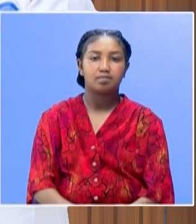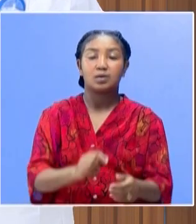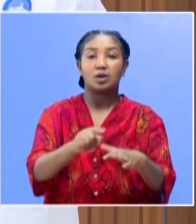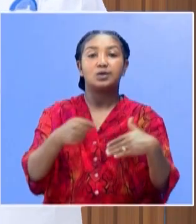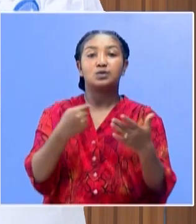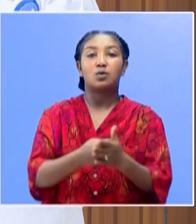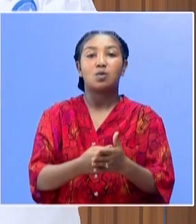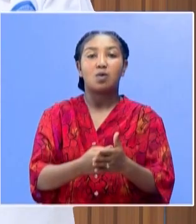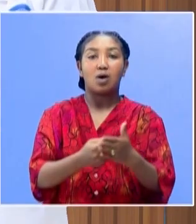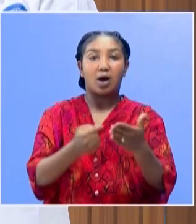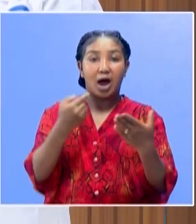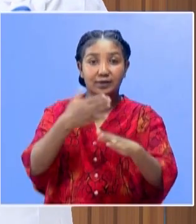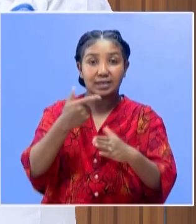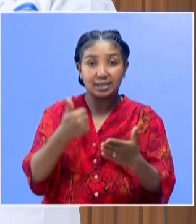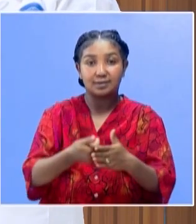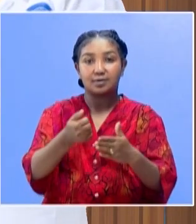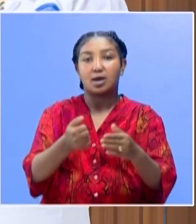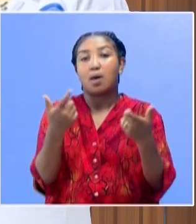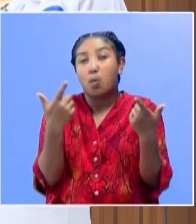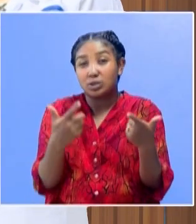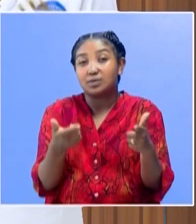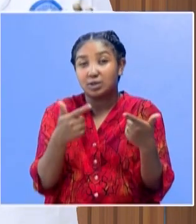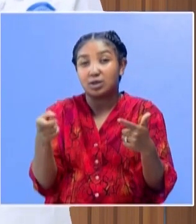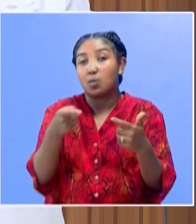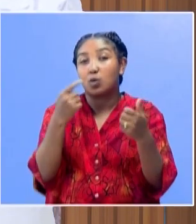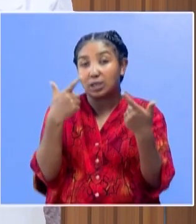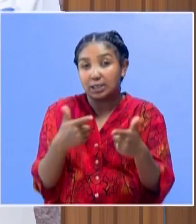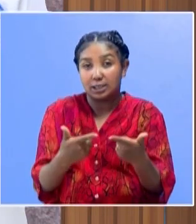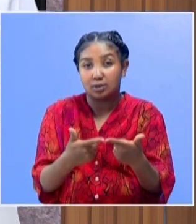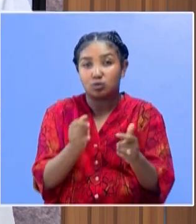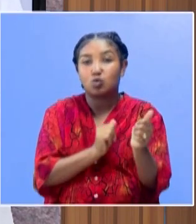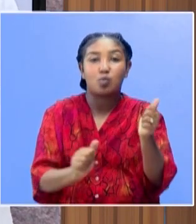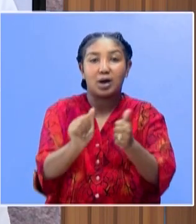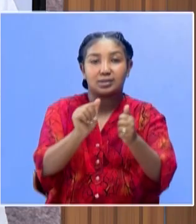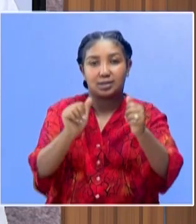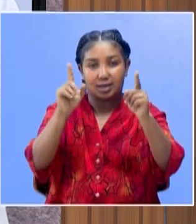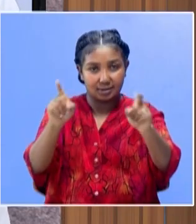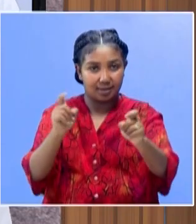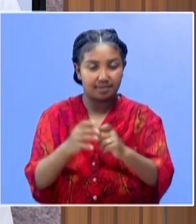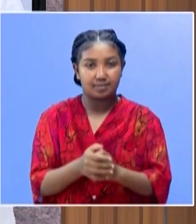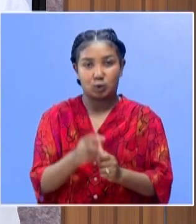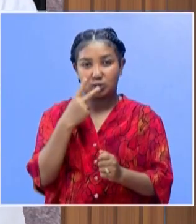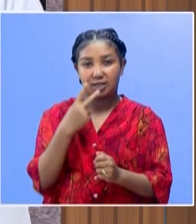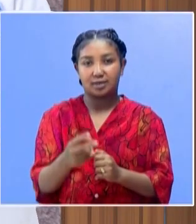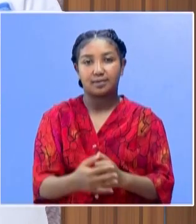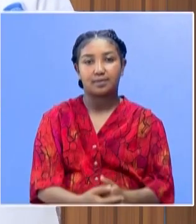So after that, there is a possibility for you what? To pass the exam. You see?